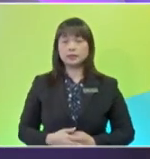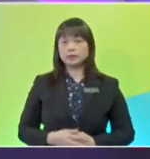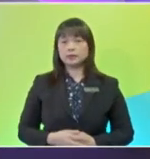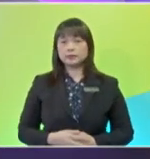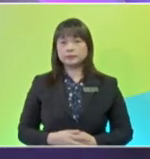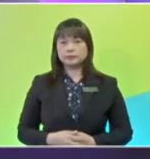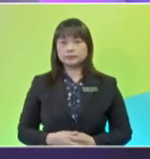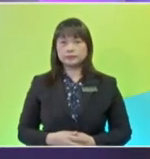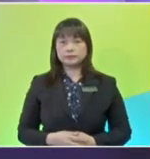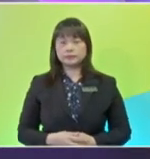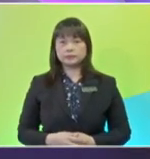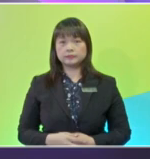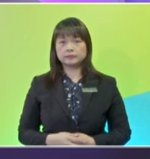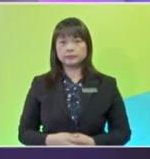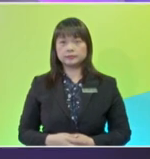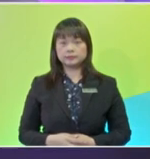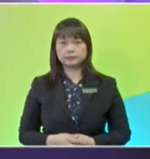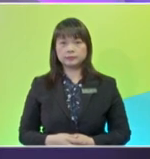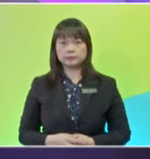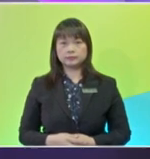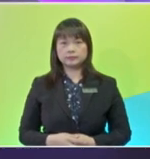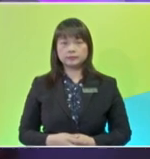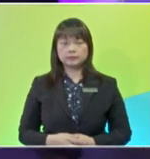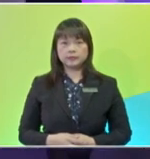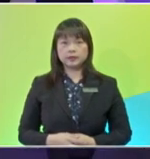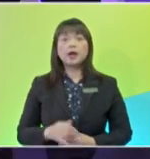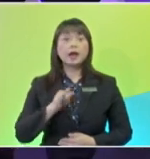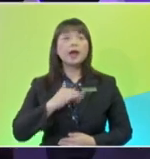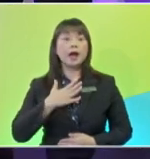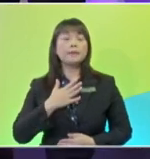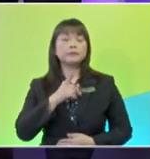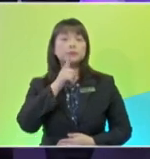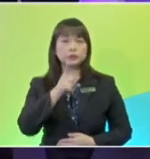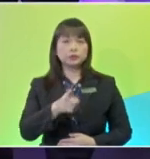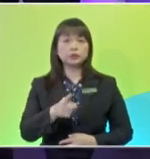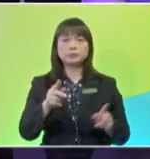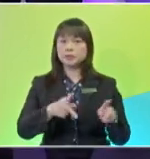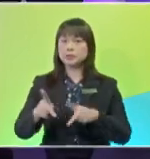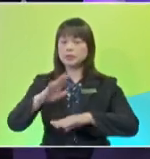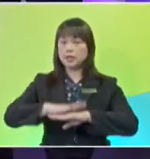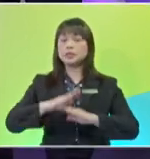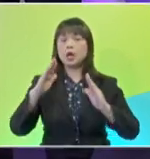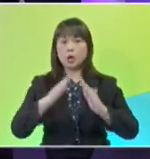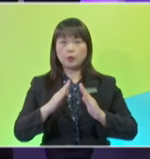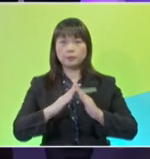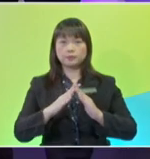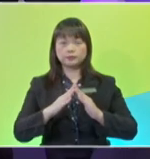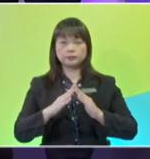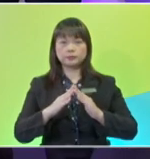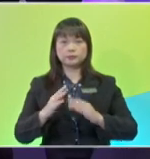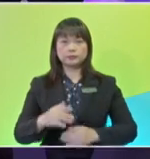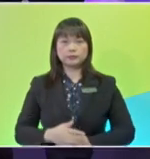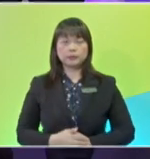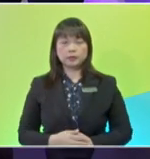understand? Yes. So I'm sure people at home also understood how there's always Earth, you know, where we